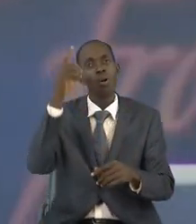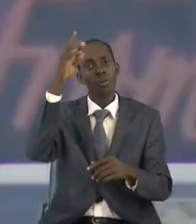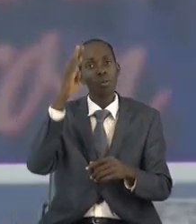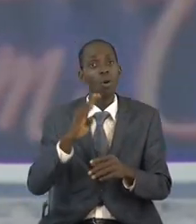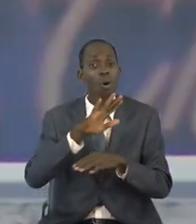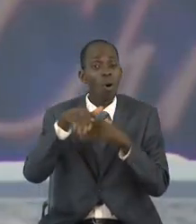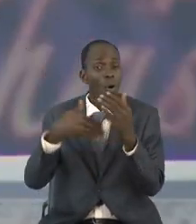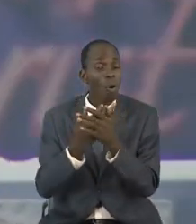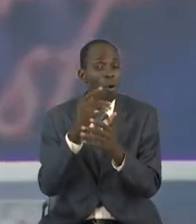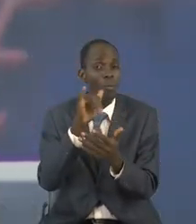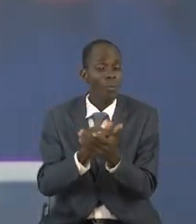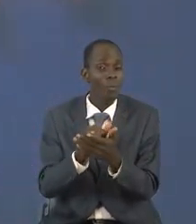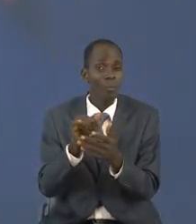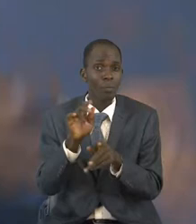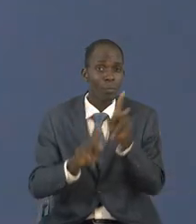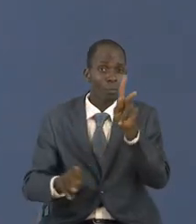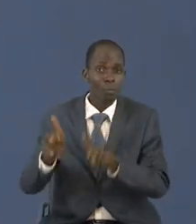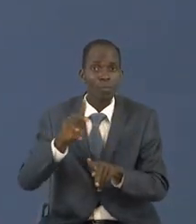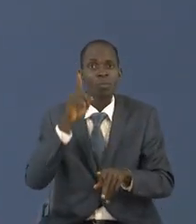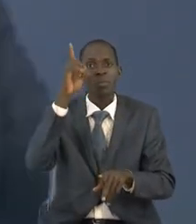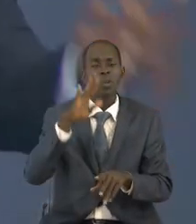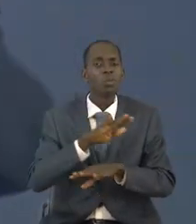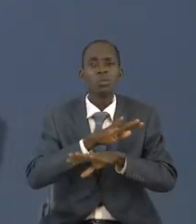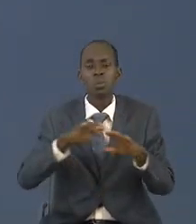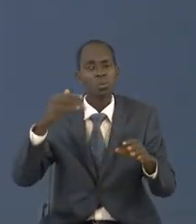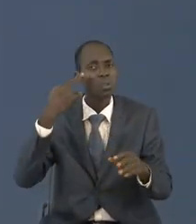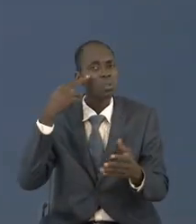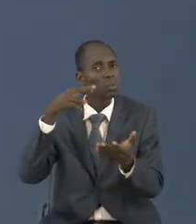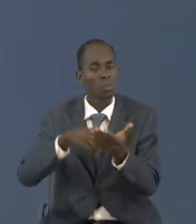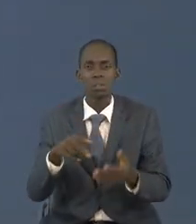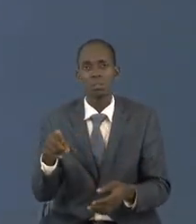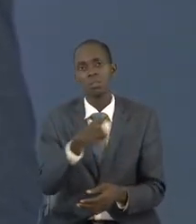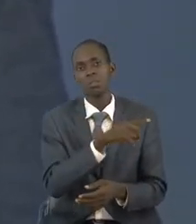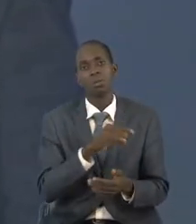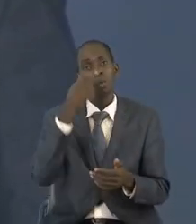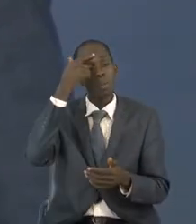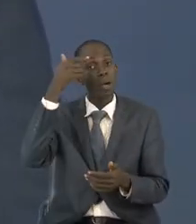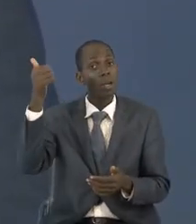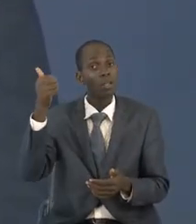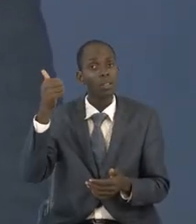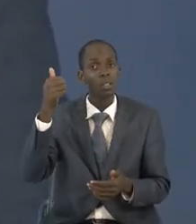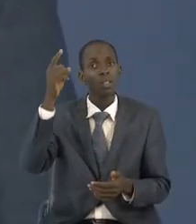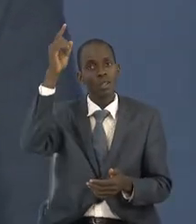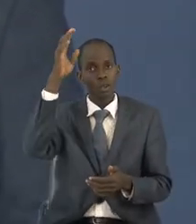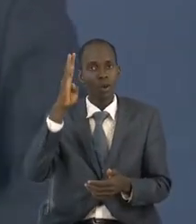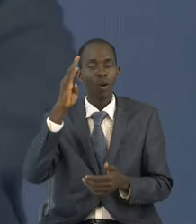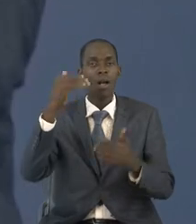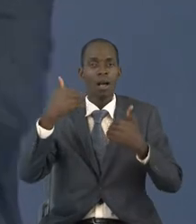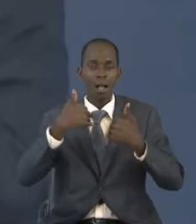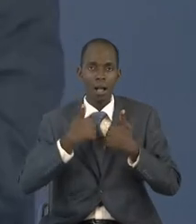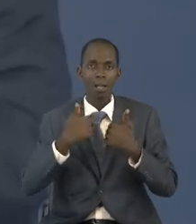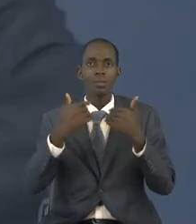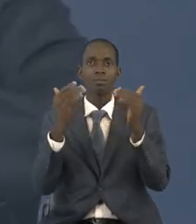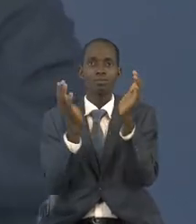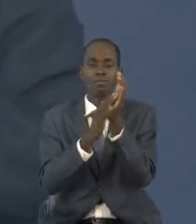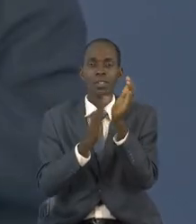people, God does not reckon with them. Because God has magnified his